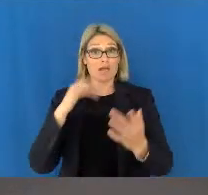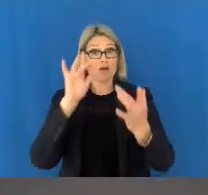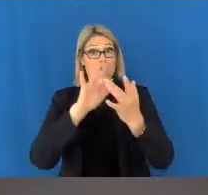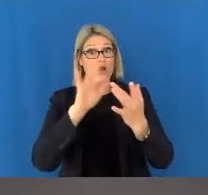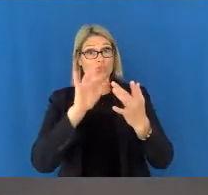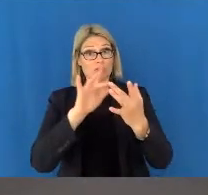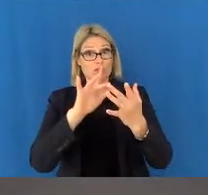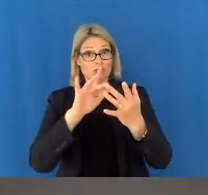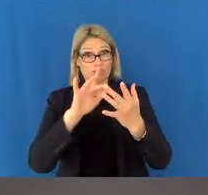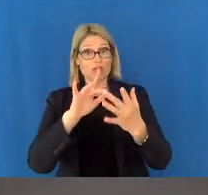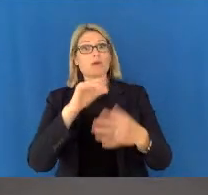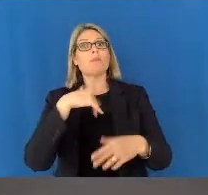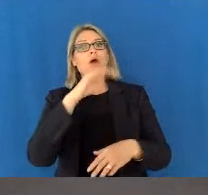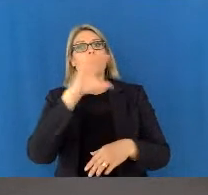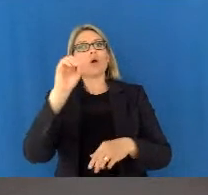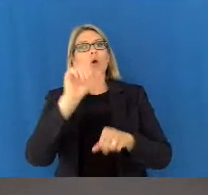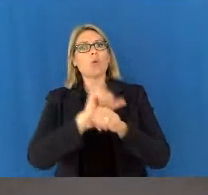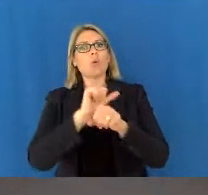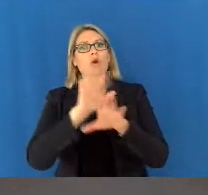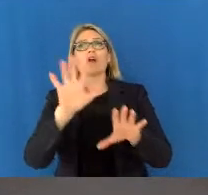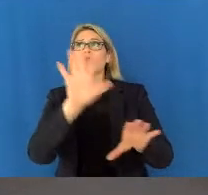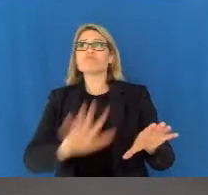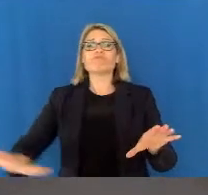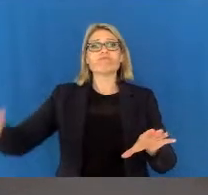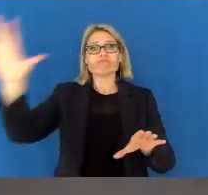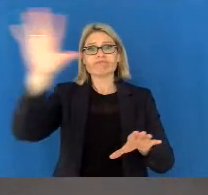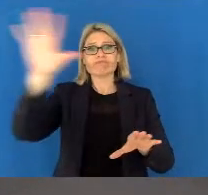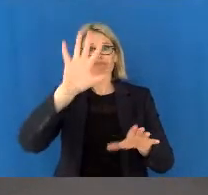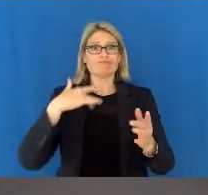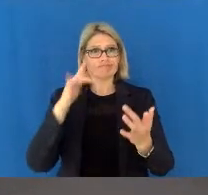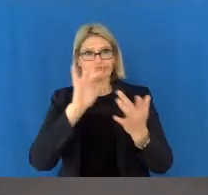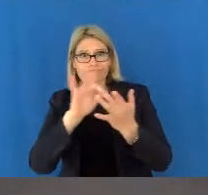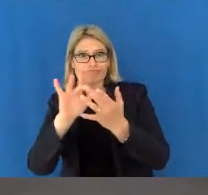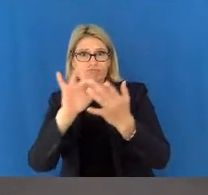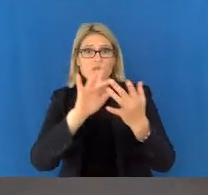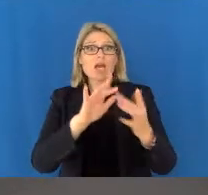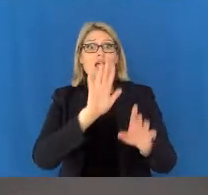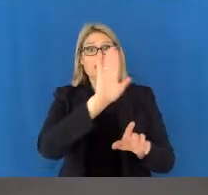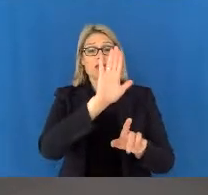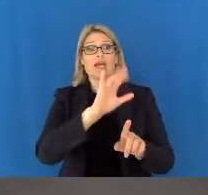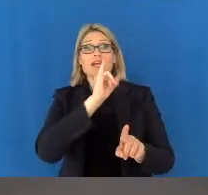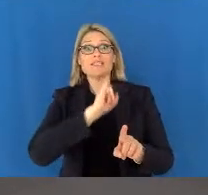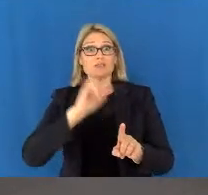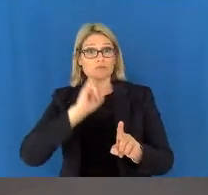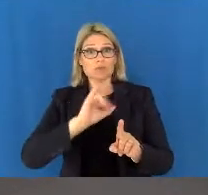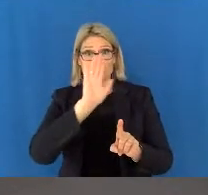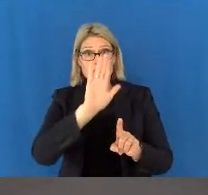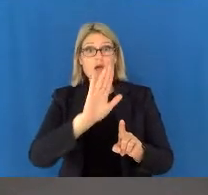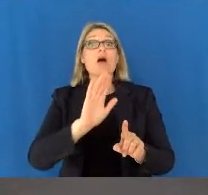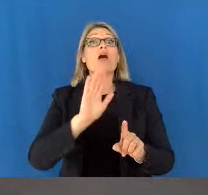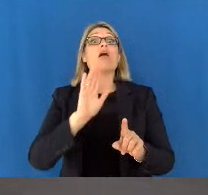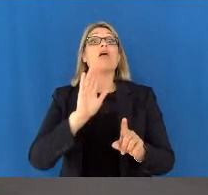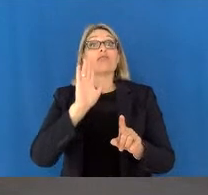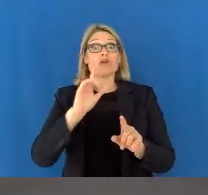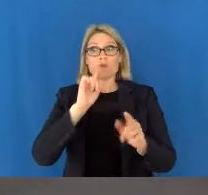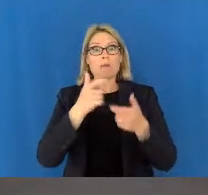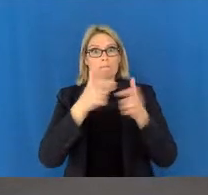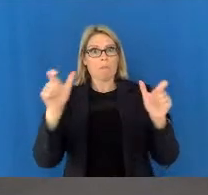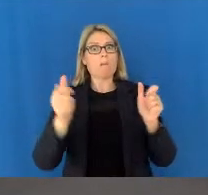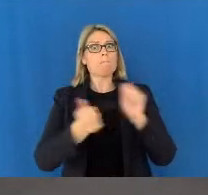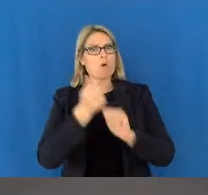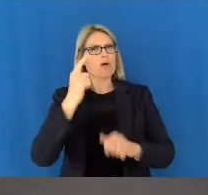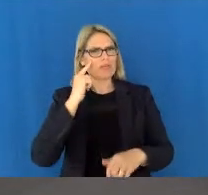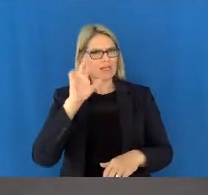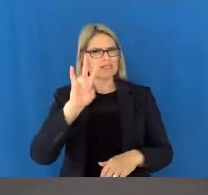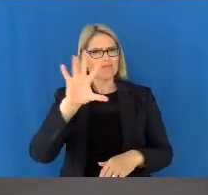my counterparts around the country. And in Israel, they have a large amount of their population, I think maybe